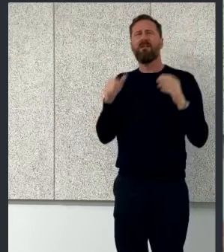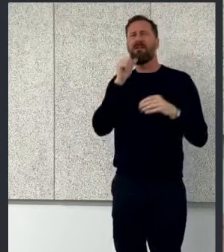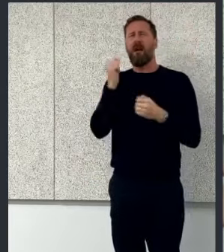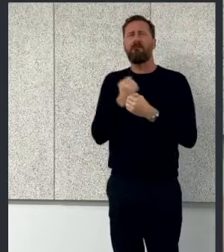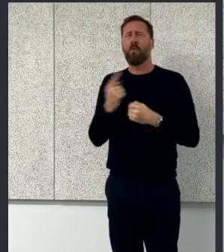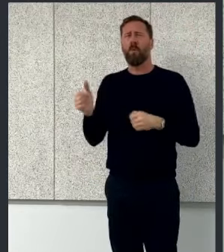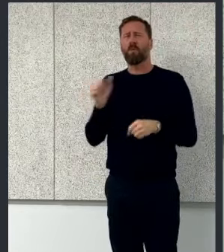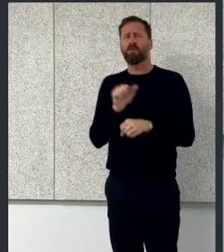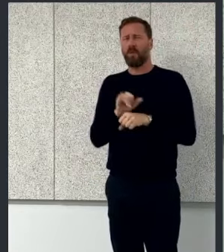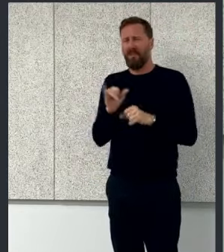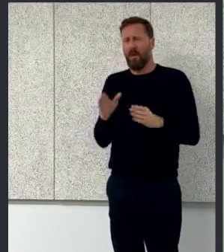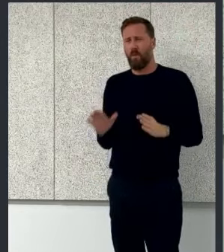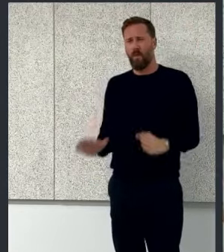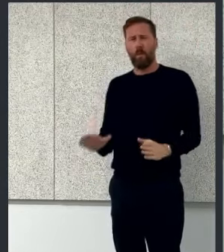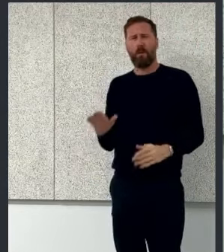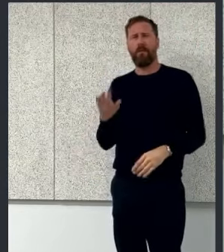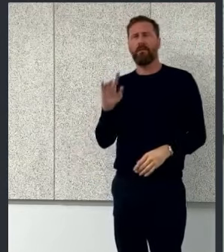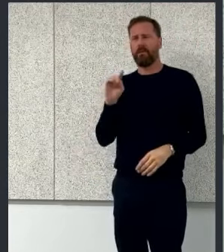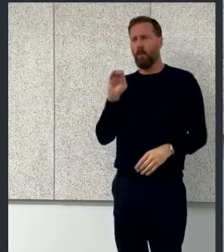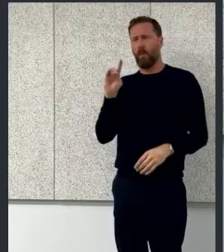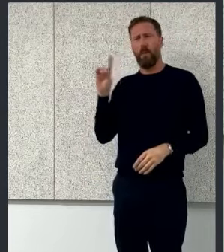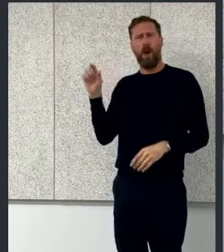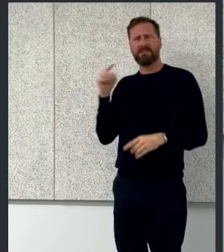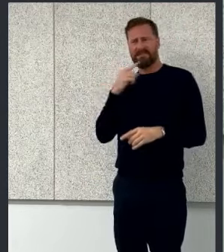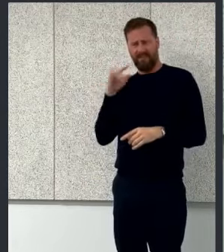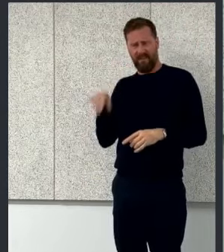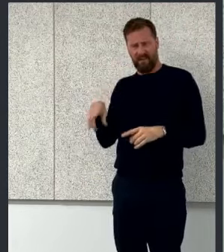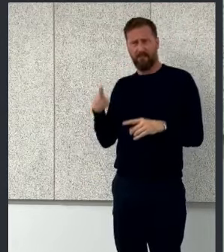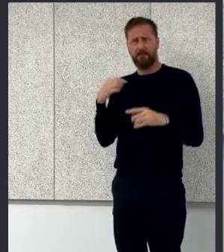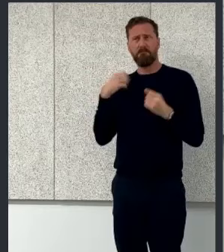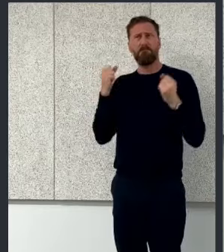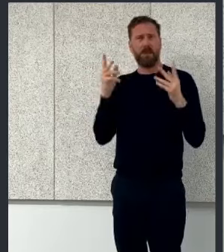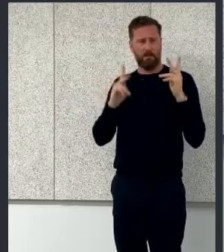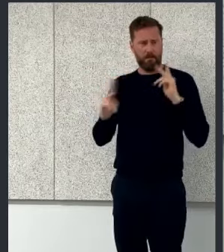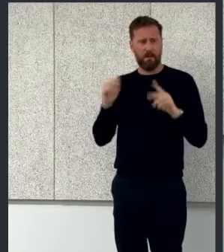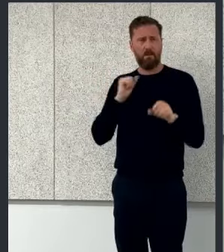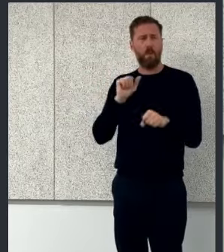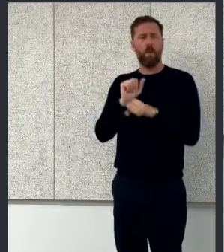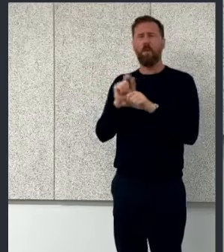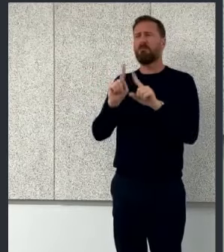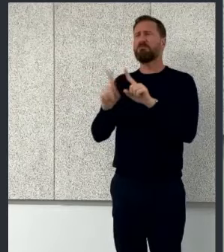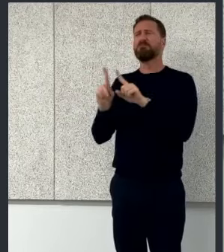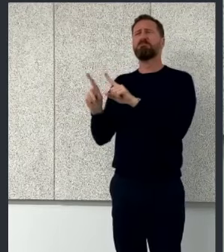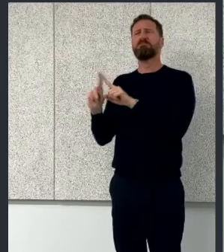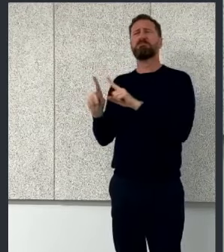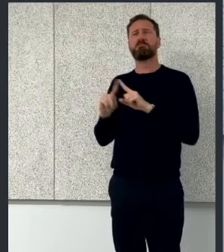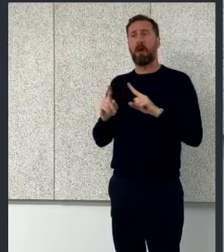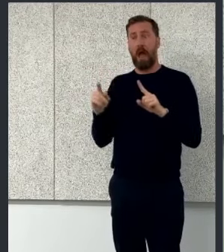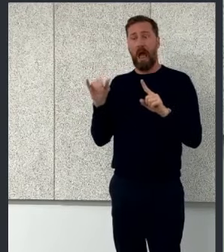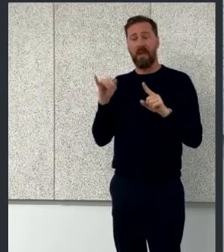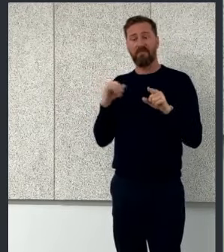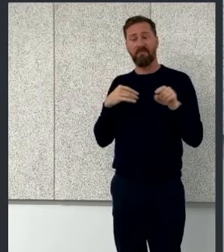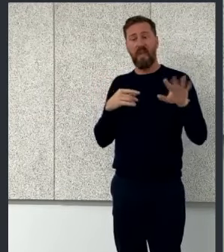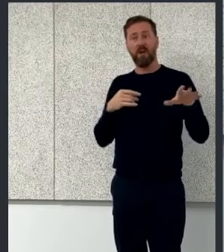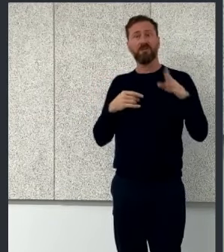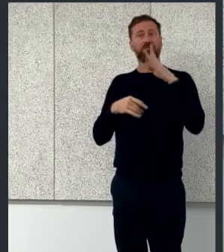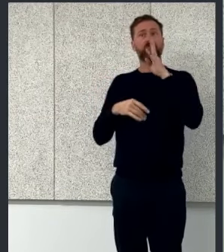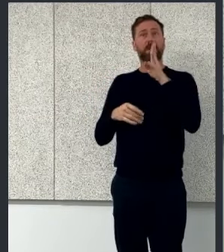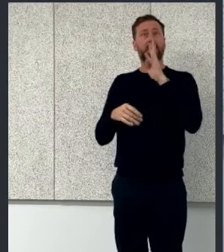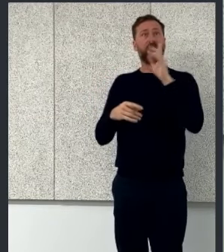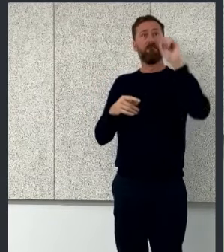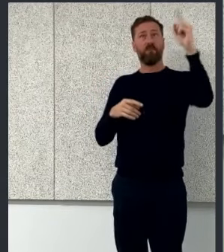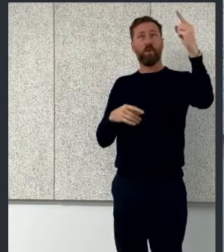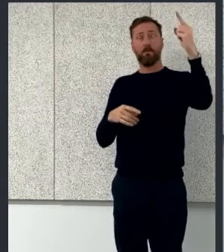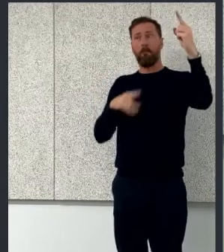Todd says in his, many people are working in many different ways, so shining, practically speaking, first, we need to elevate, shine a light